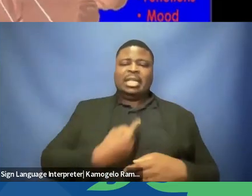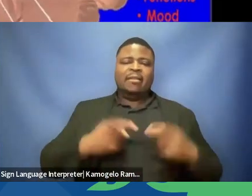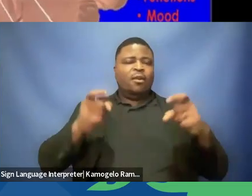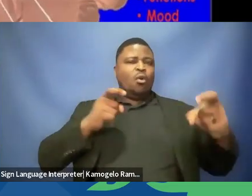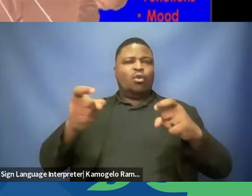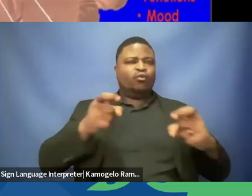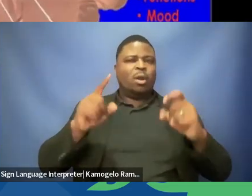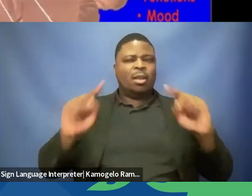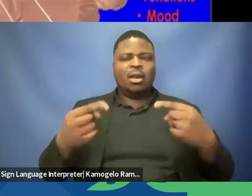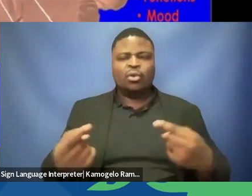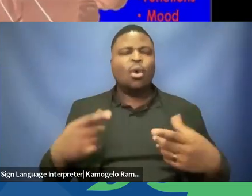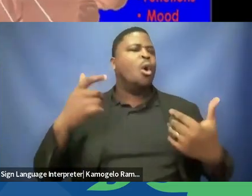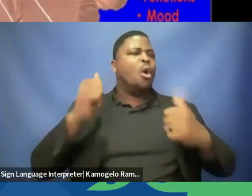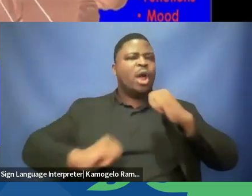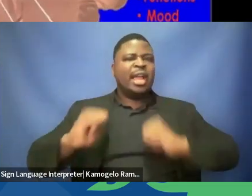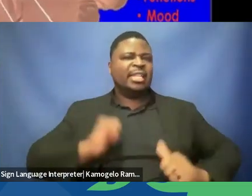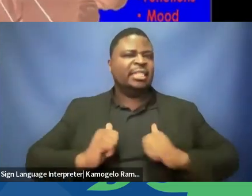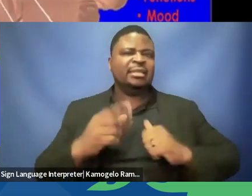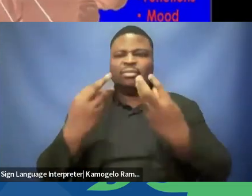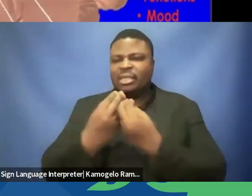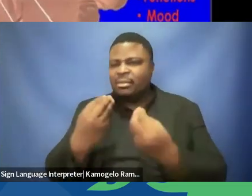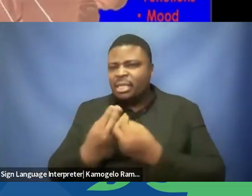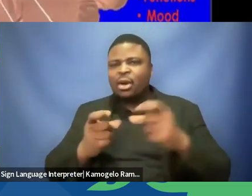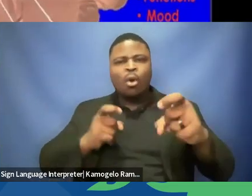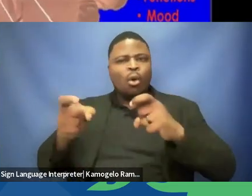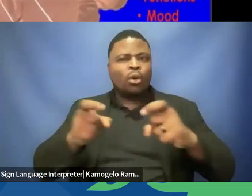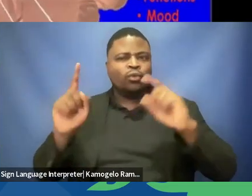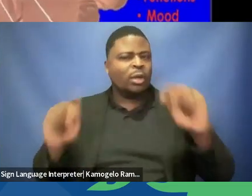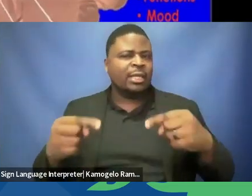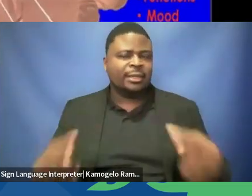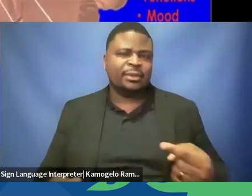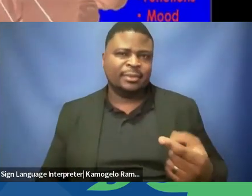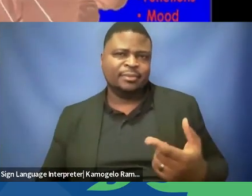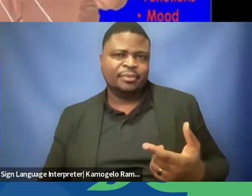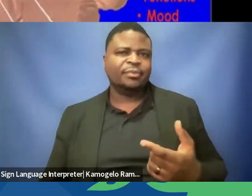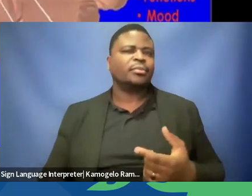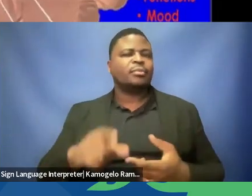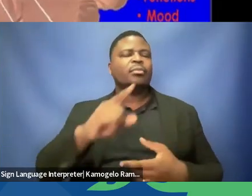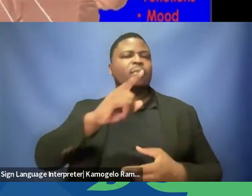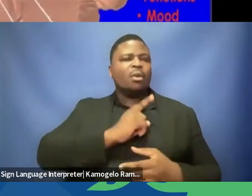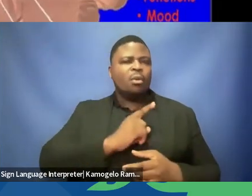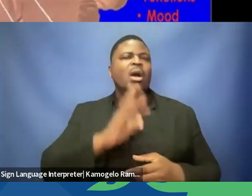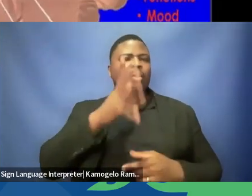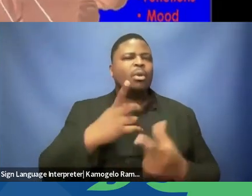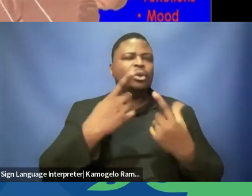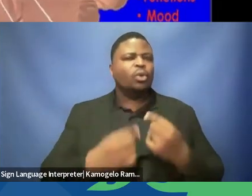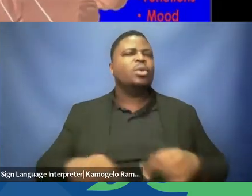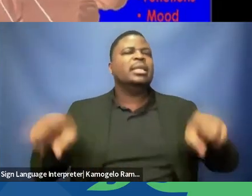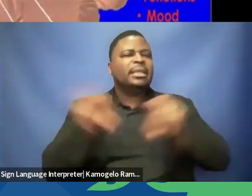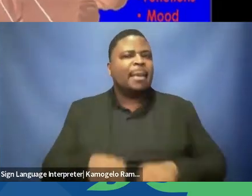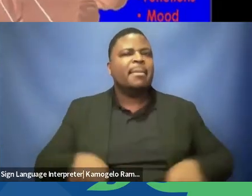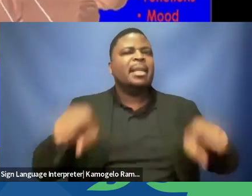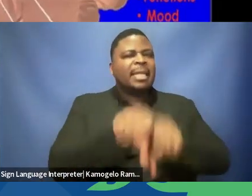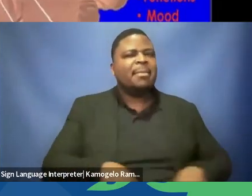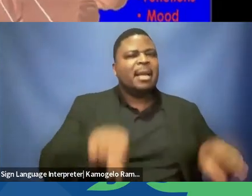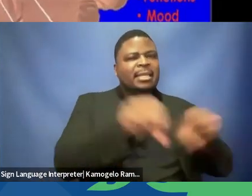action, something that has happened earlier, and you keep repeating the words, the thoughts to yourself, and you're not able